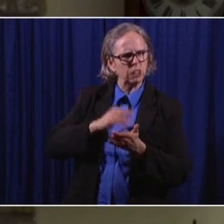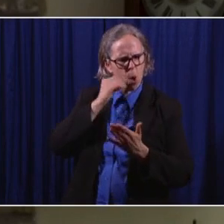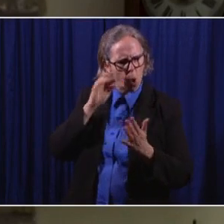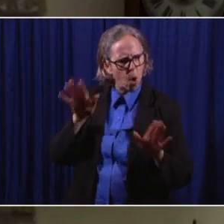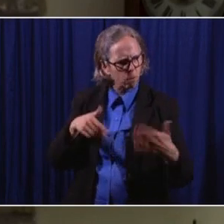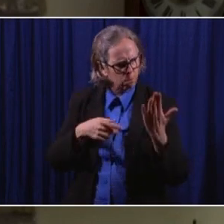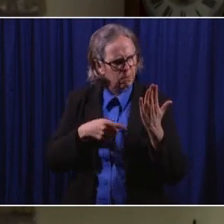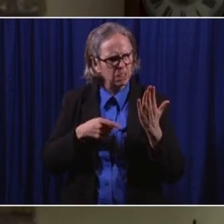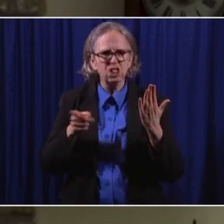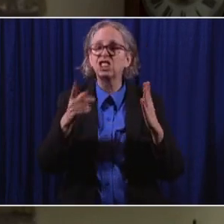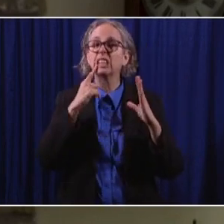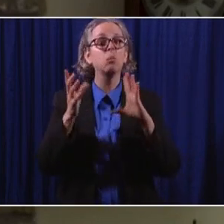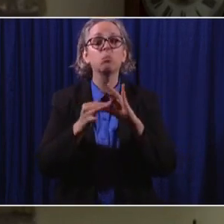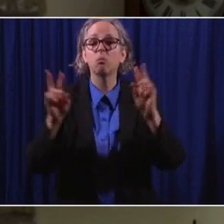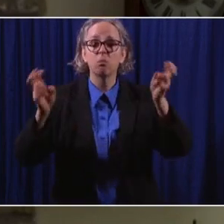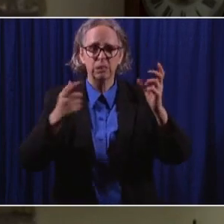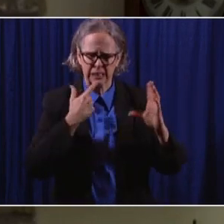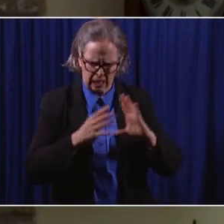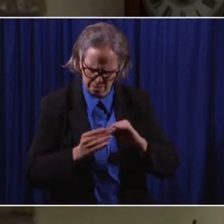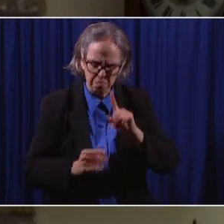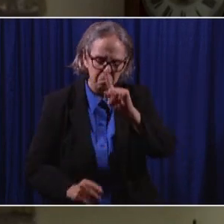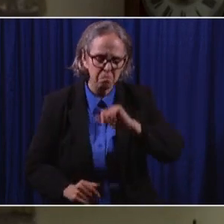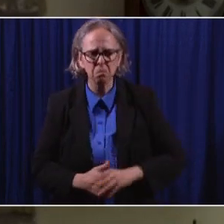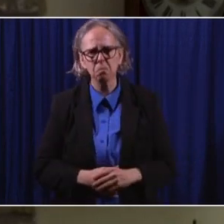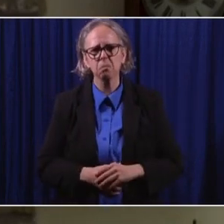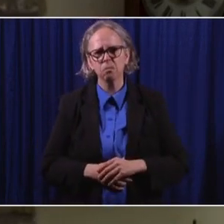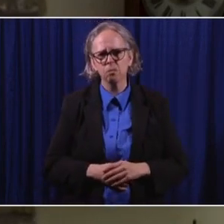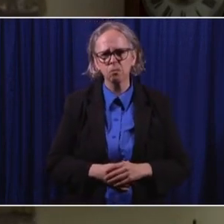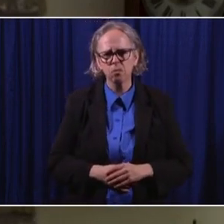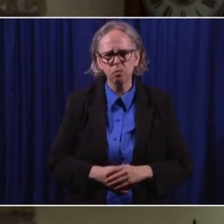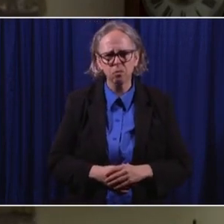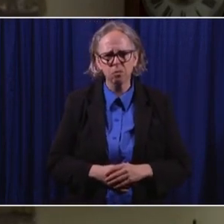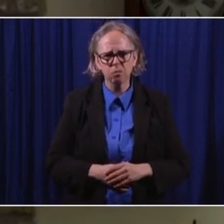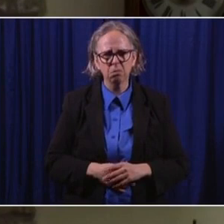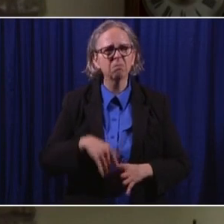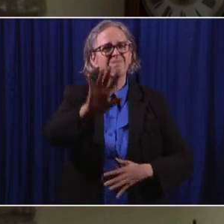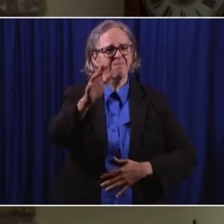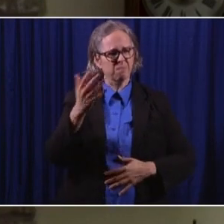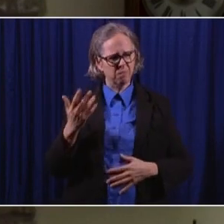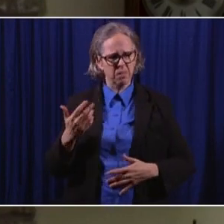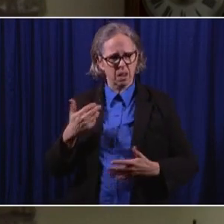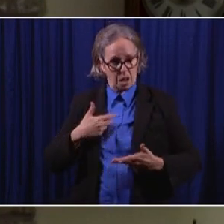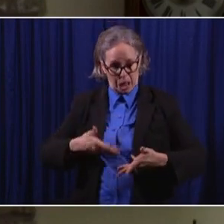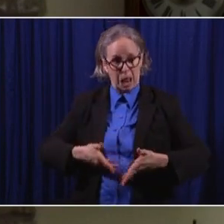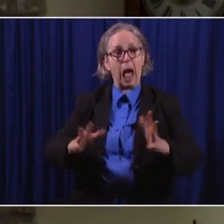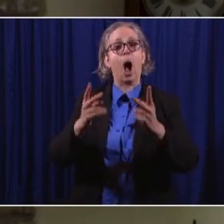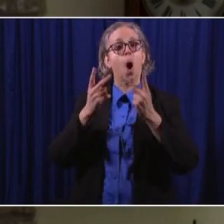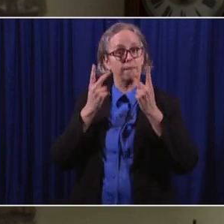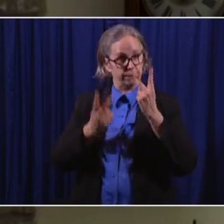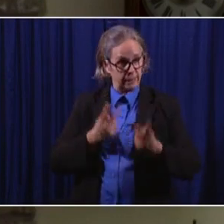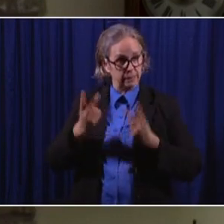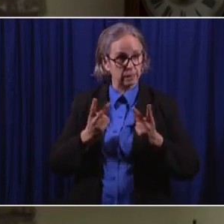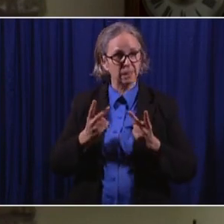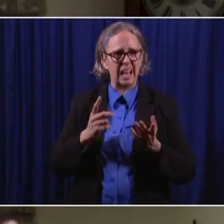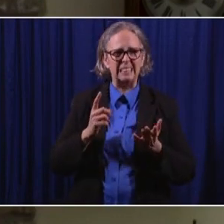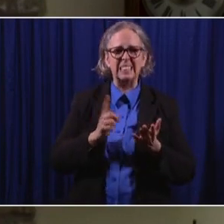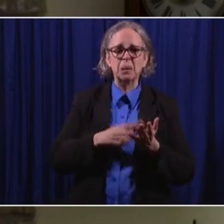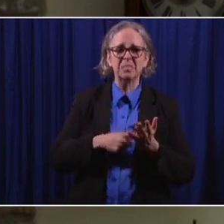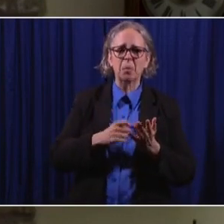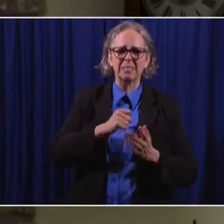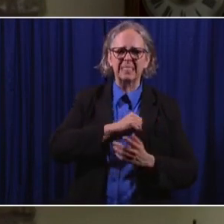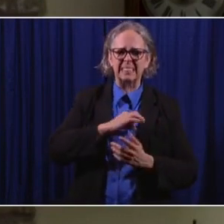was, you know, when we have visitation, sometimes we're short on staff and we can't